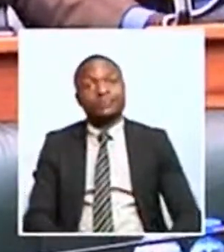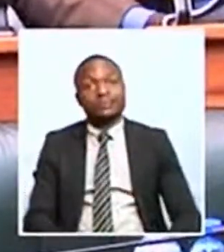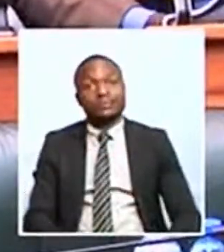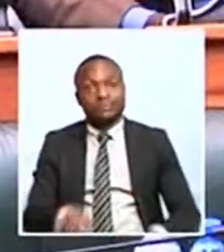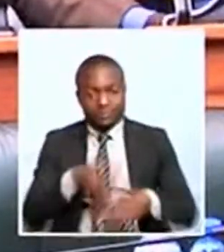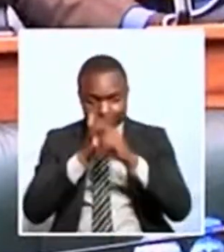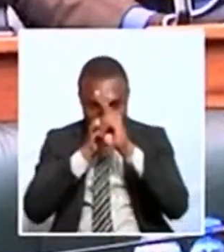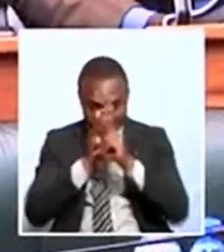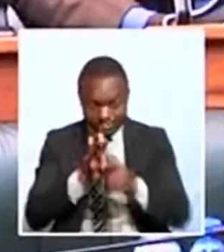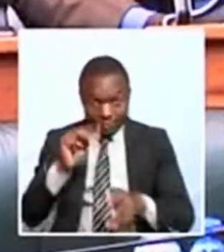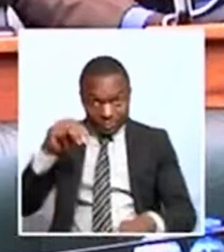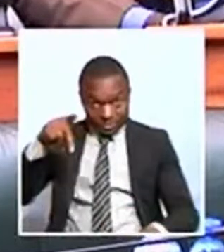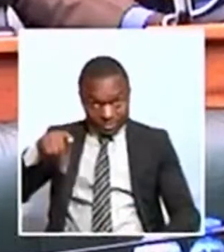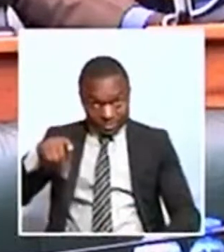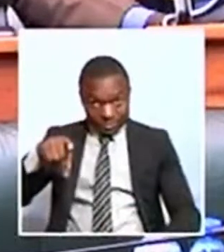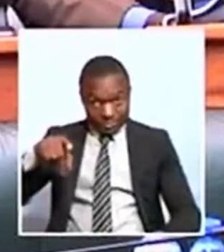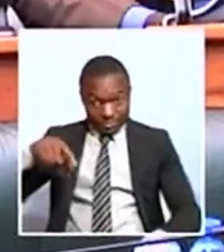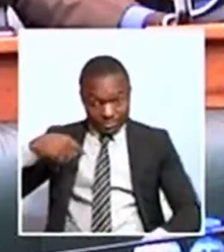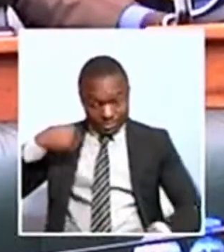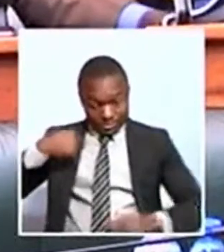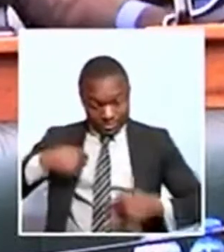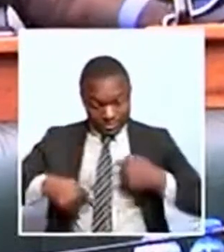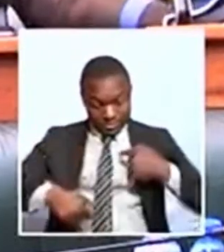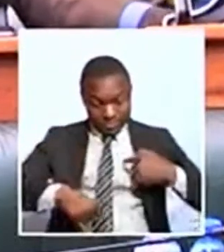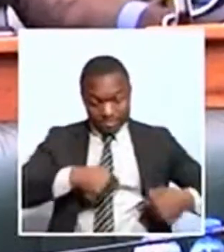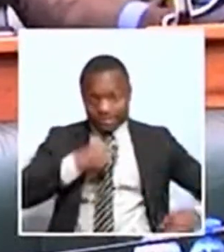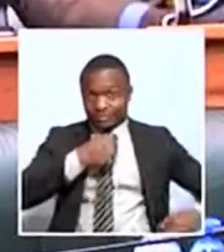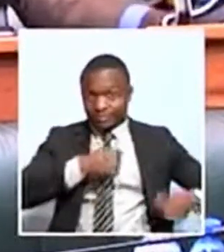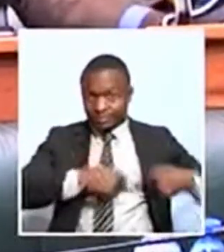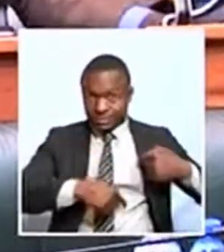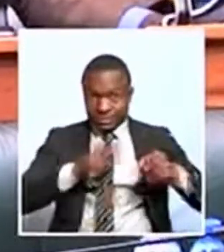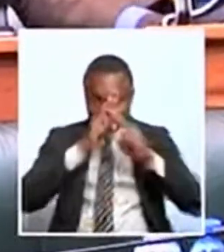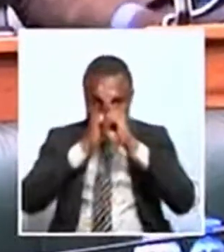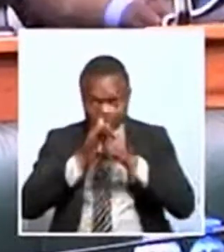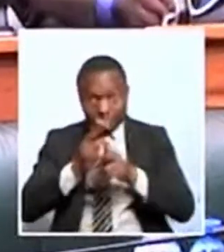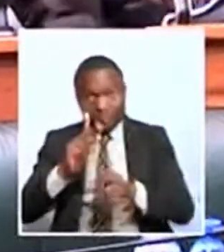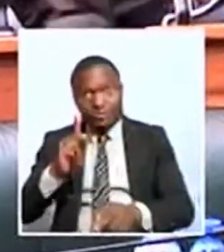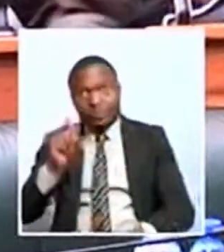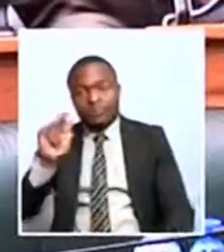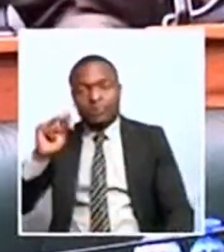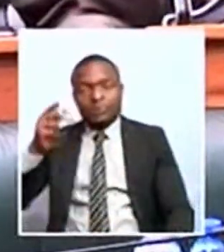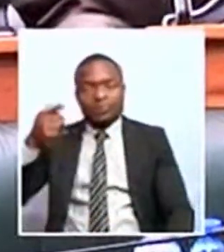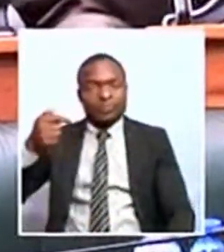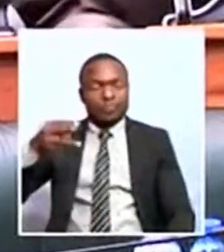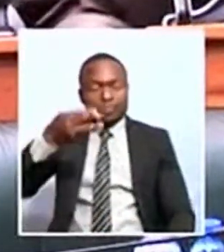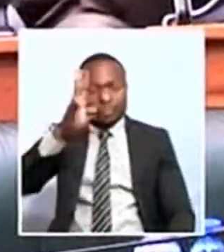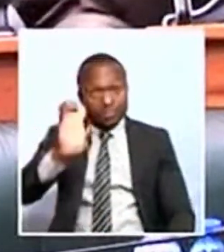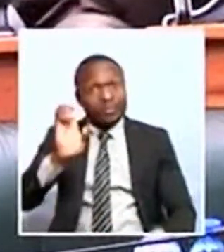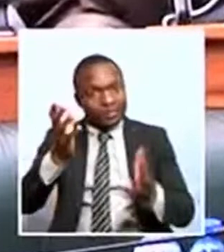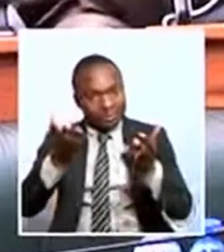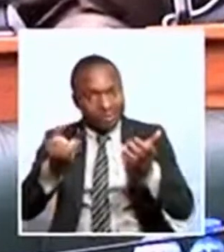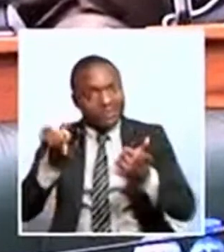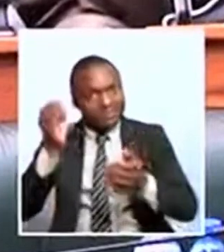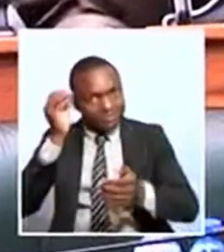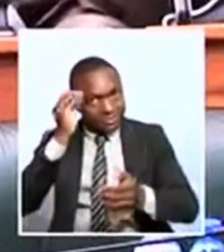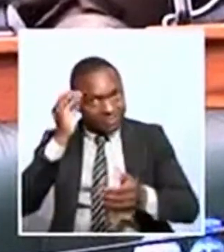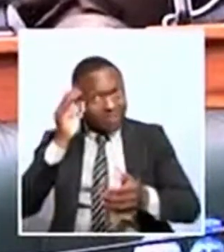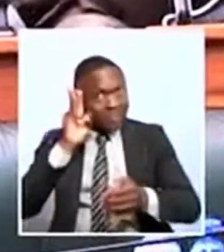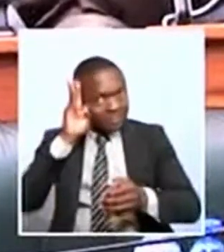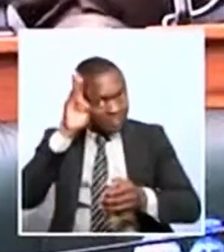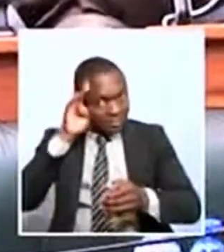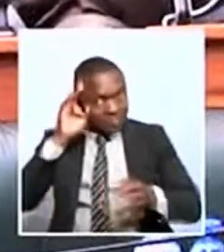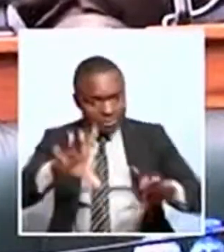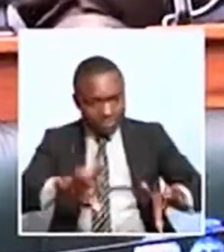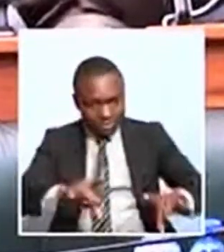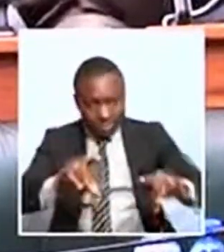Honorable Member of Parliament for Kamfisa, Honorable Kangombe, wanted to know from the Minister of Lands and